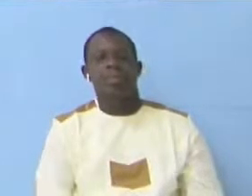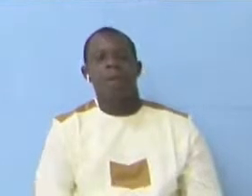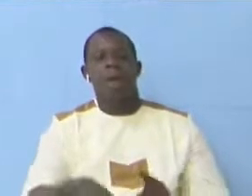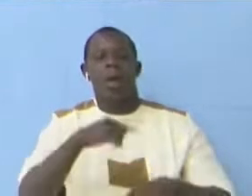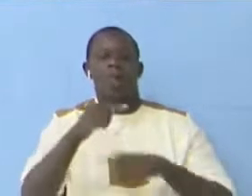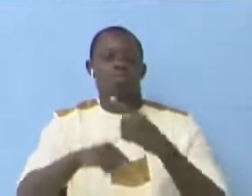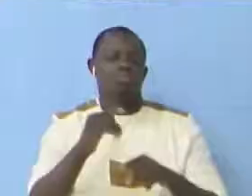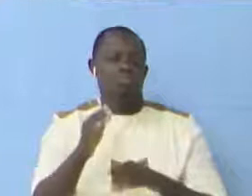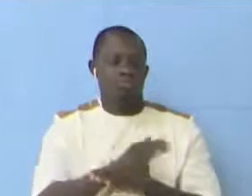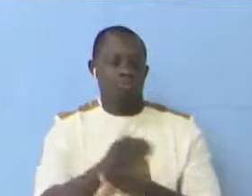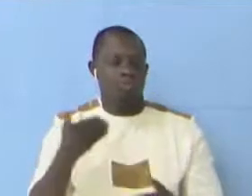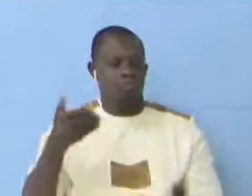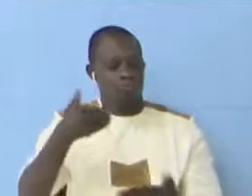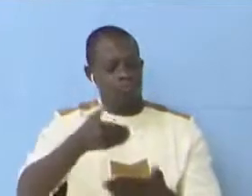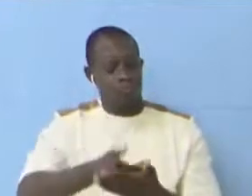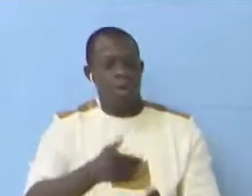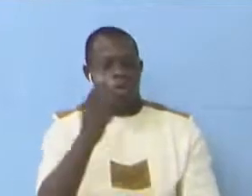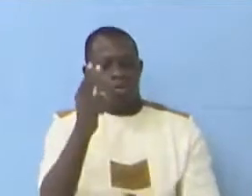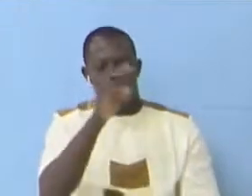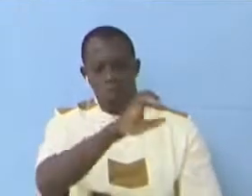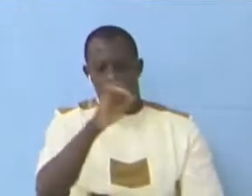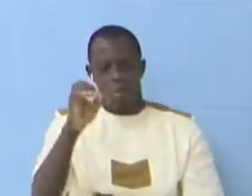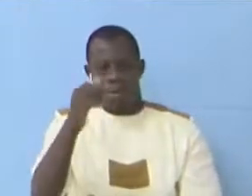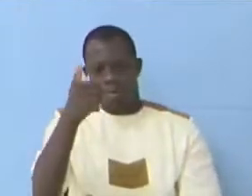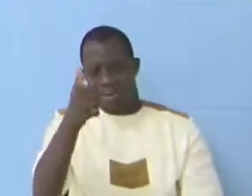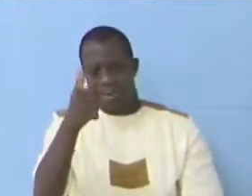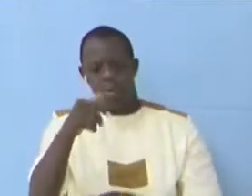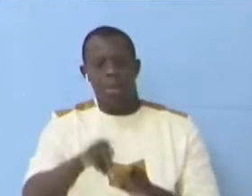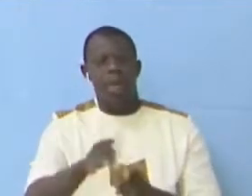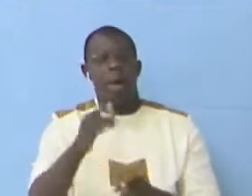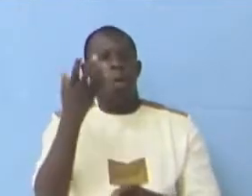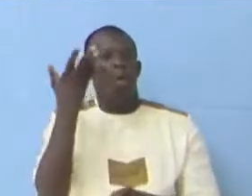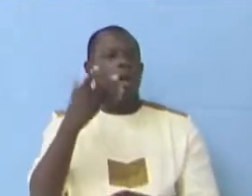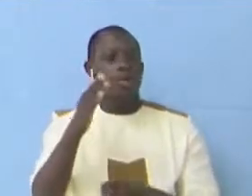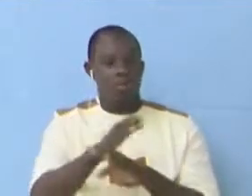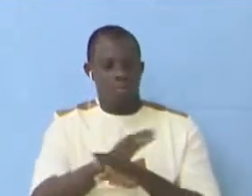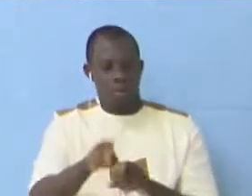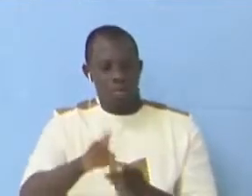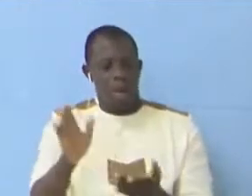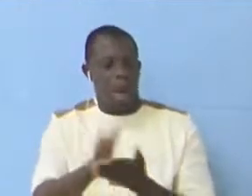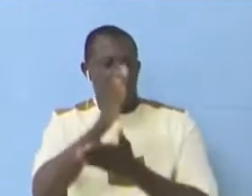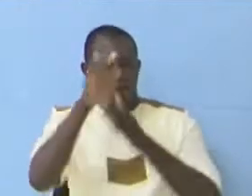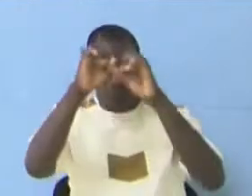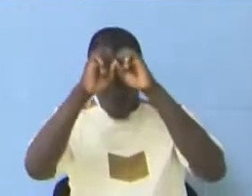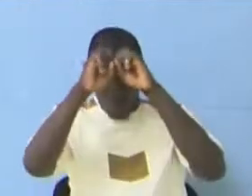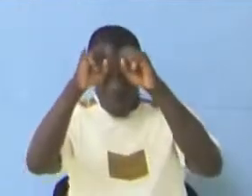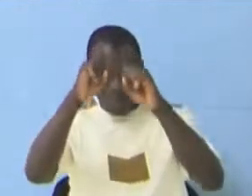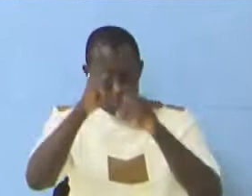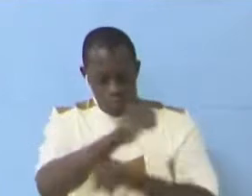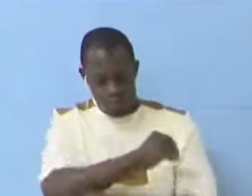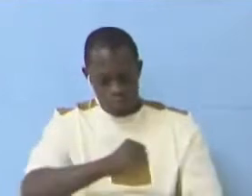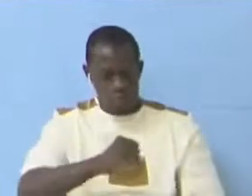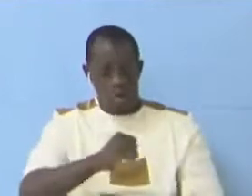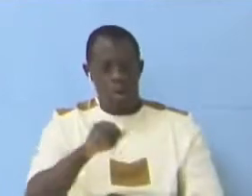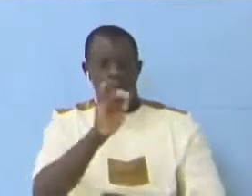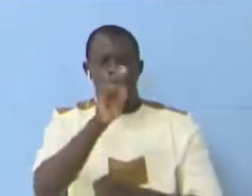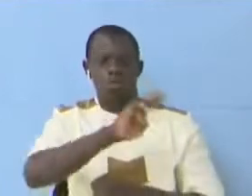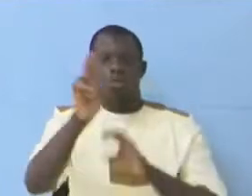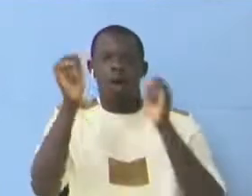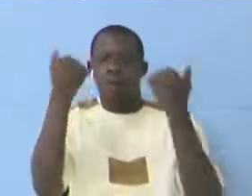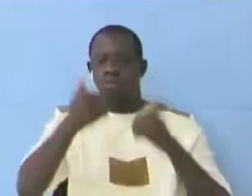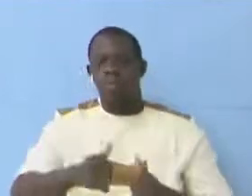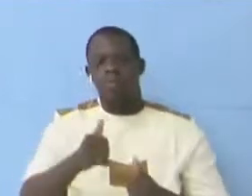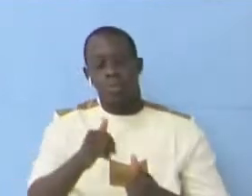2006 abortive coup. Nga xam ne ni méngaloo nag atum 2006 coup bi nga xam ne ni antuwutoon.